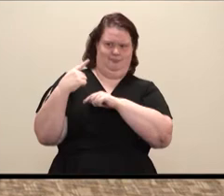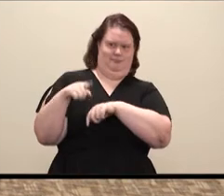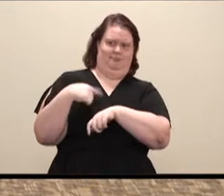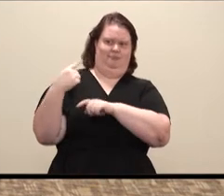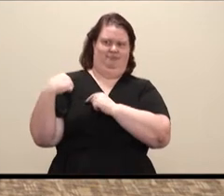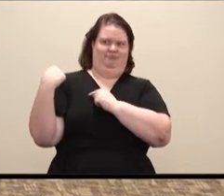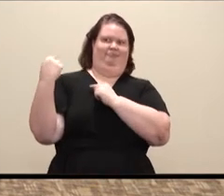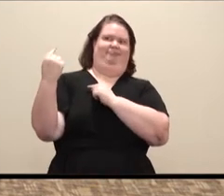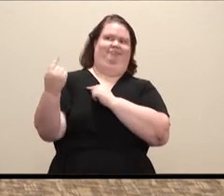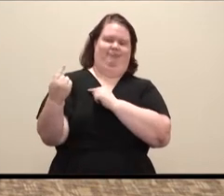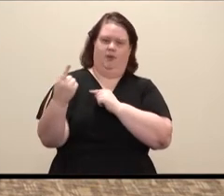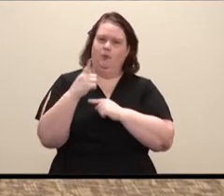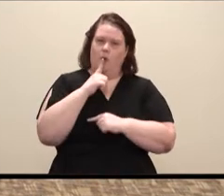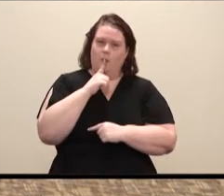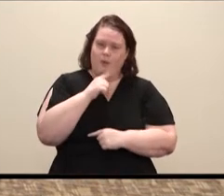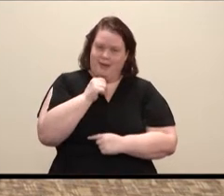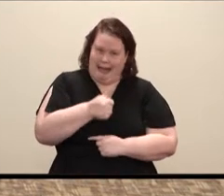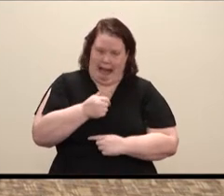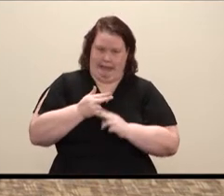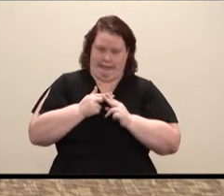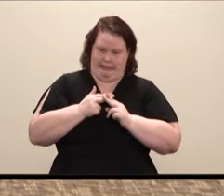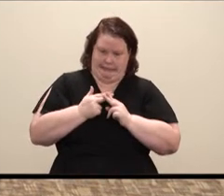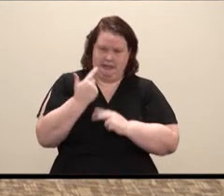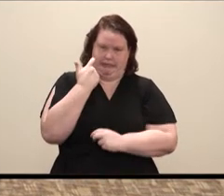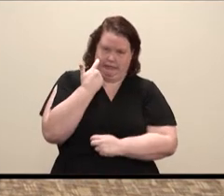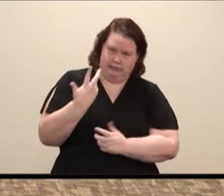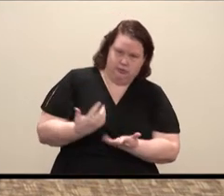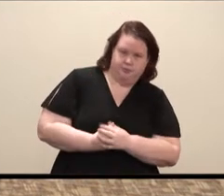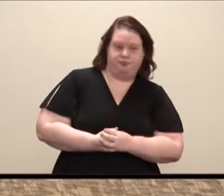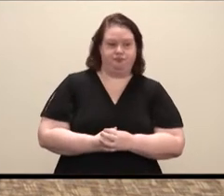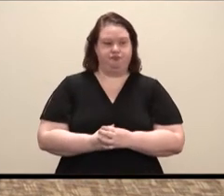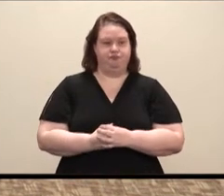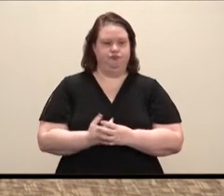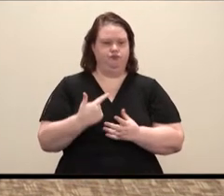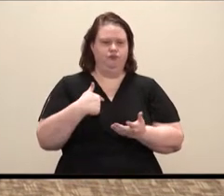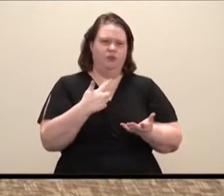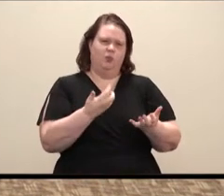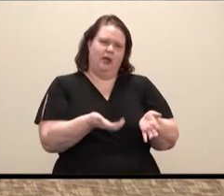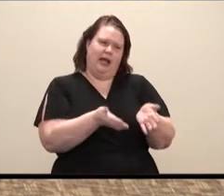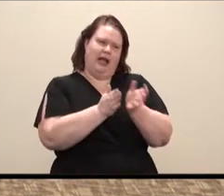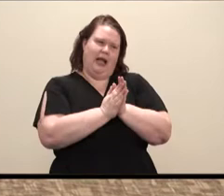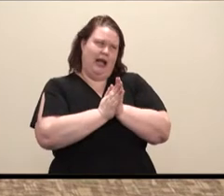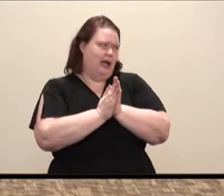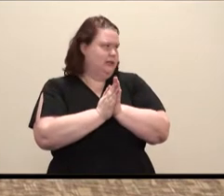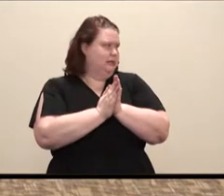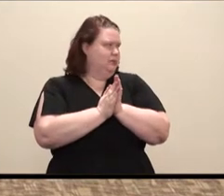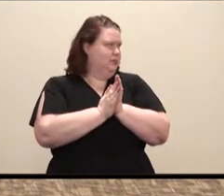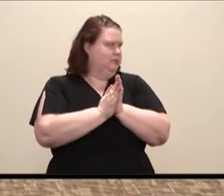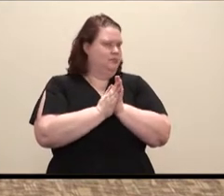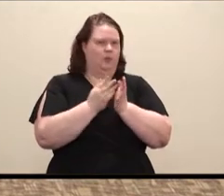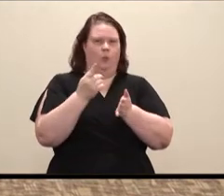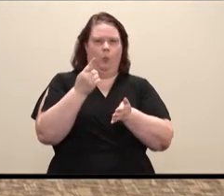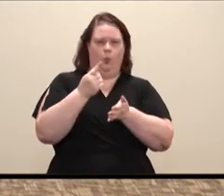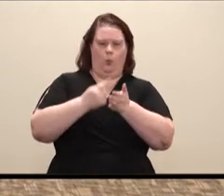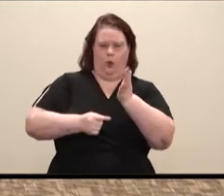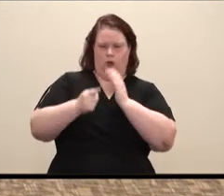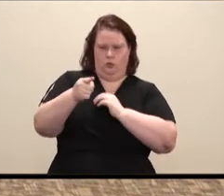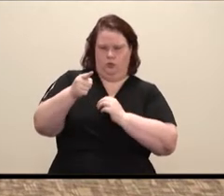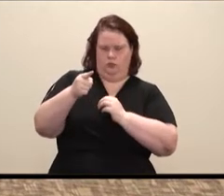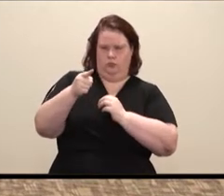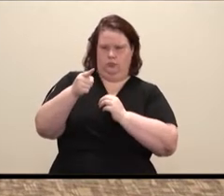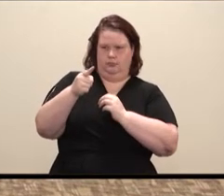but it really wasn't that long ago. So I just wanted to see what stood out to you. As you'll recall, we